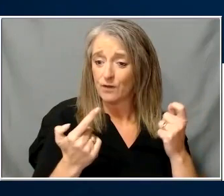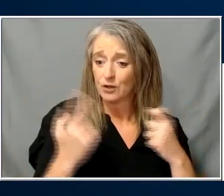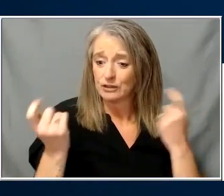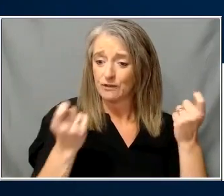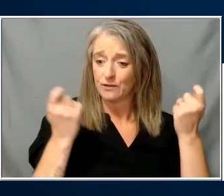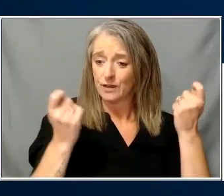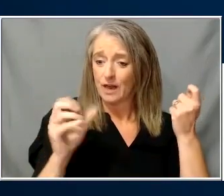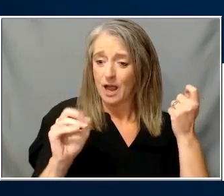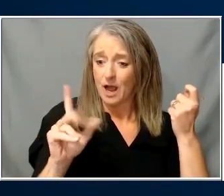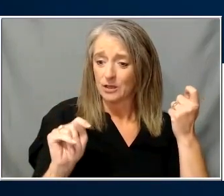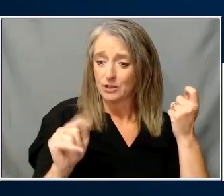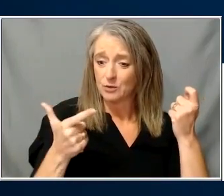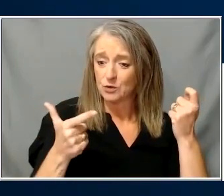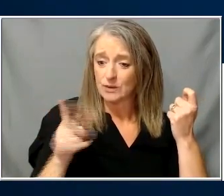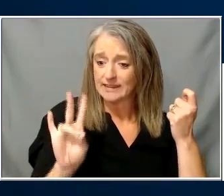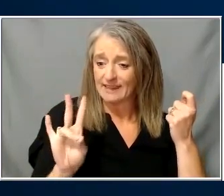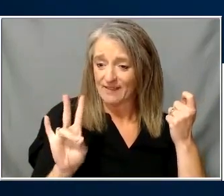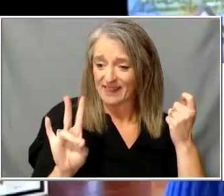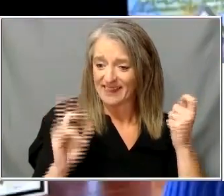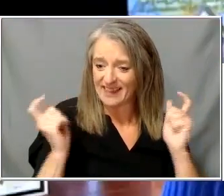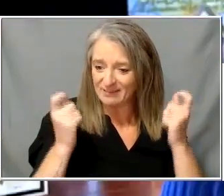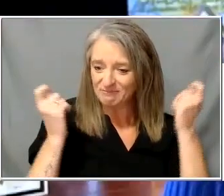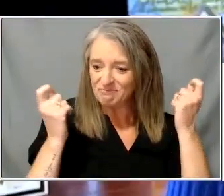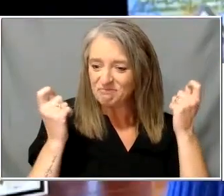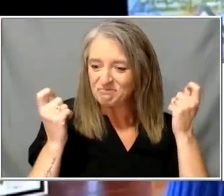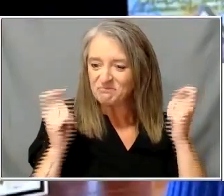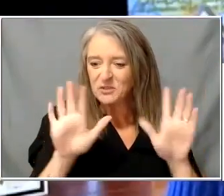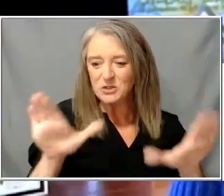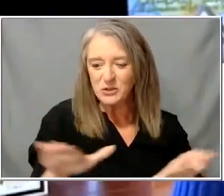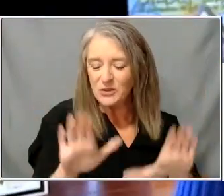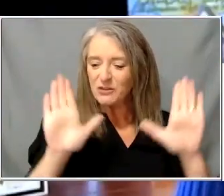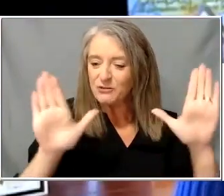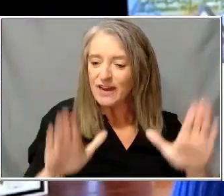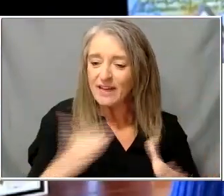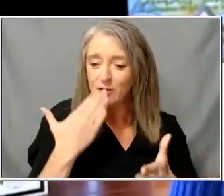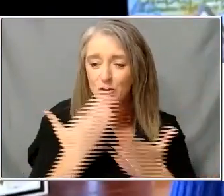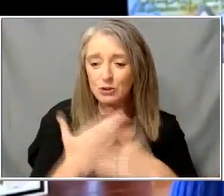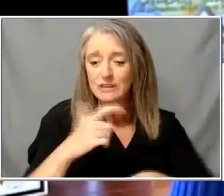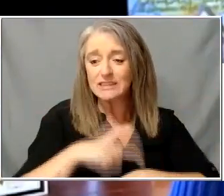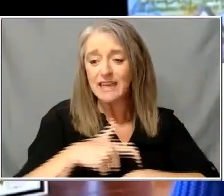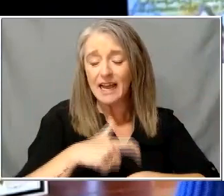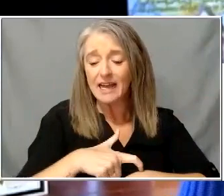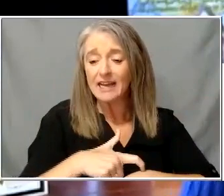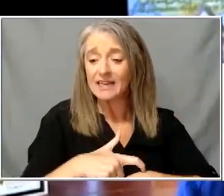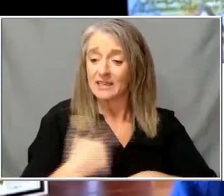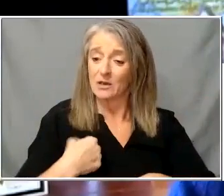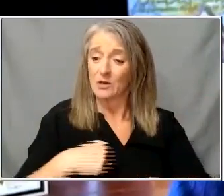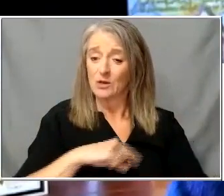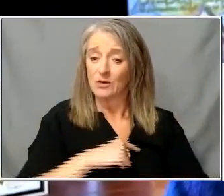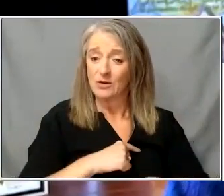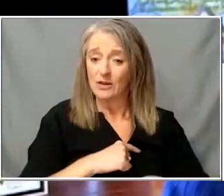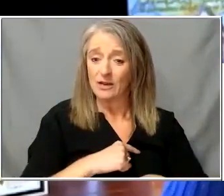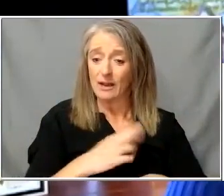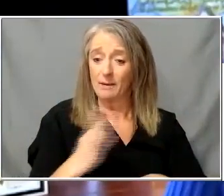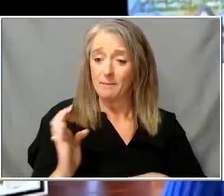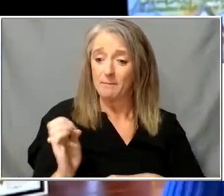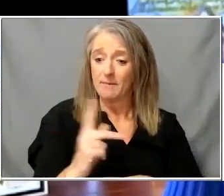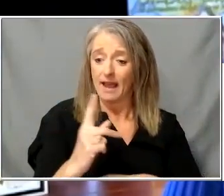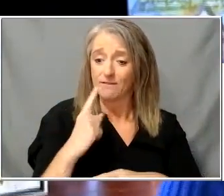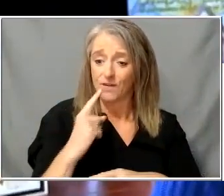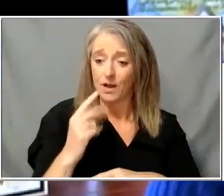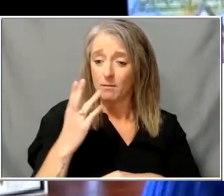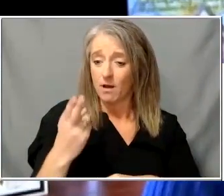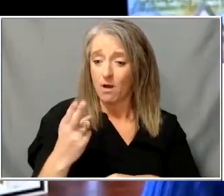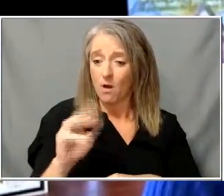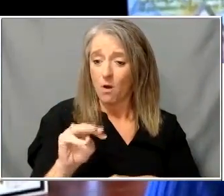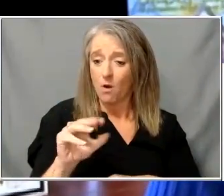anniversary, October 27th. So we're doing great. Yeah, we're just having a great time. We just got back from Hawaii a couple